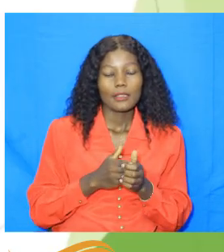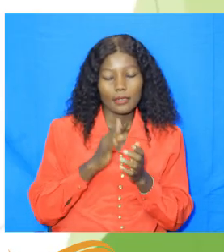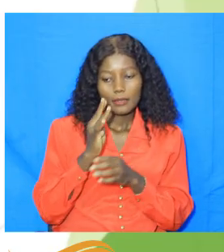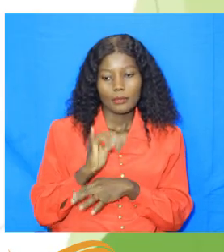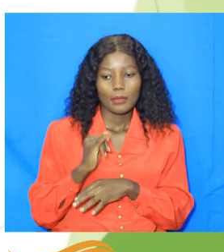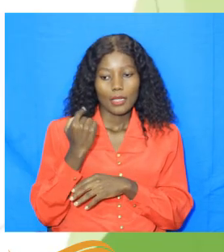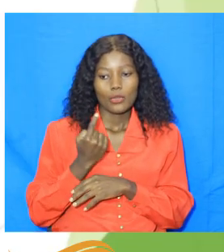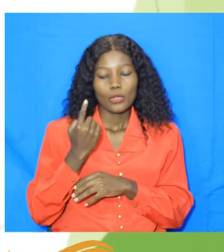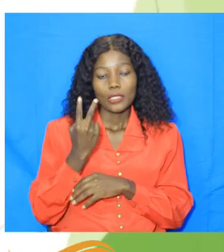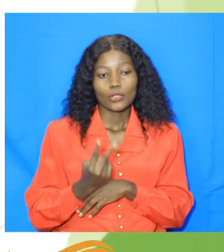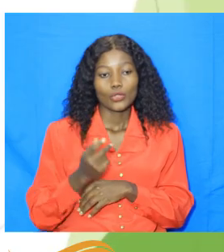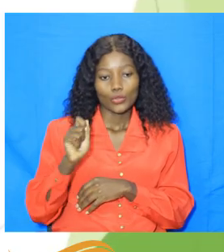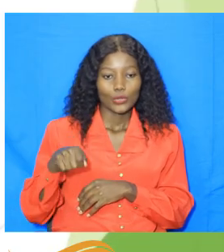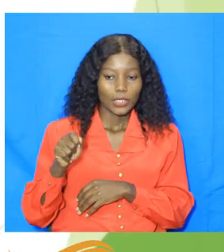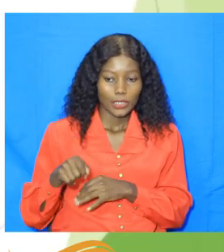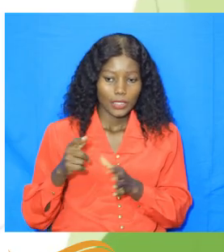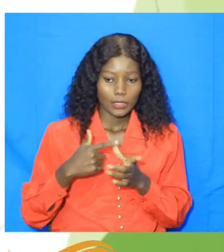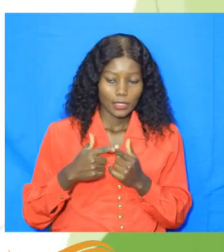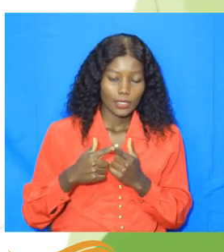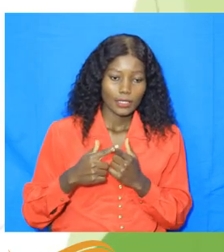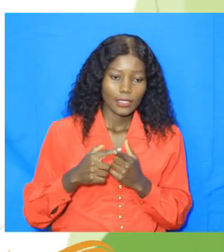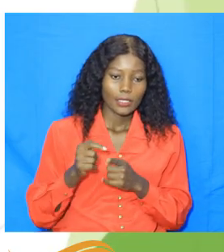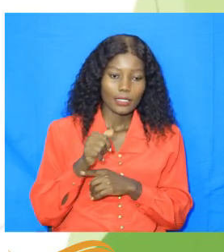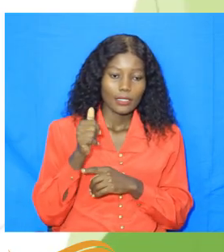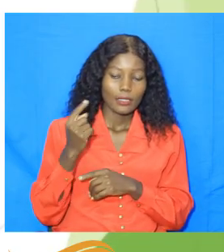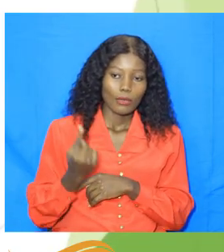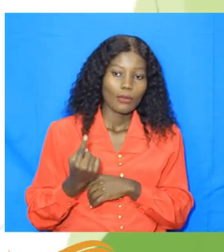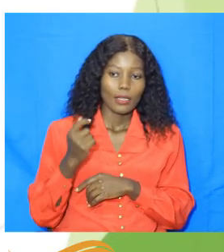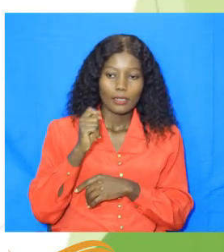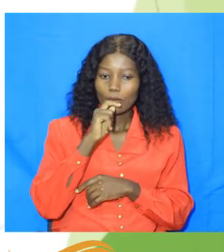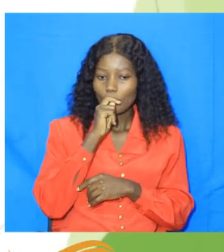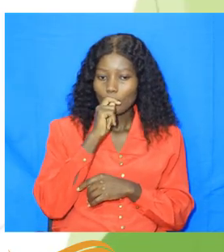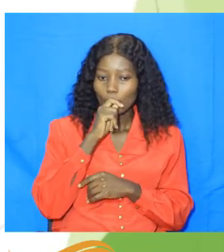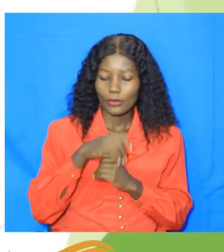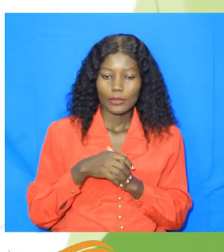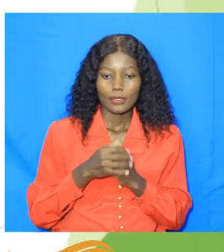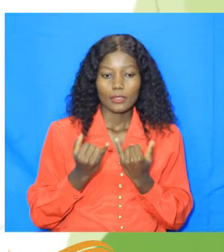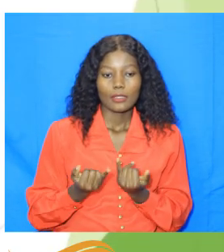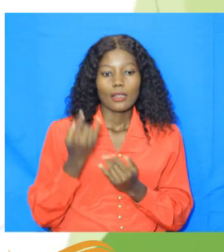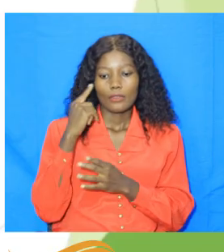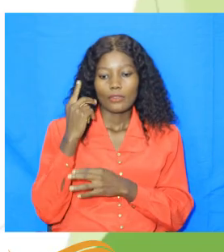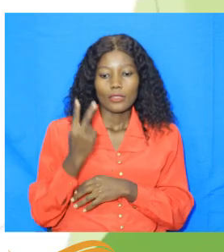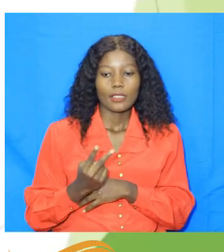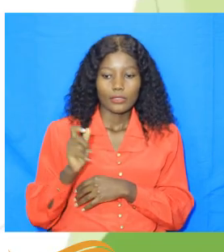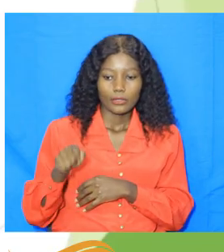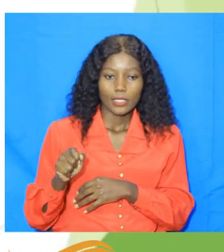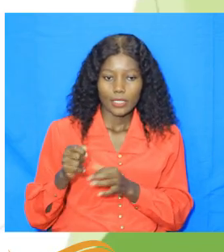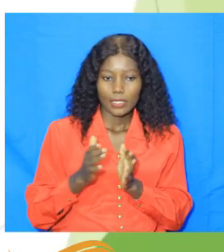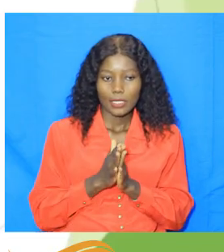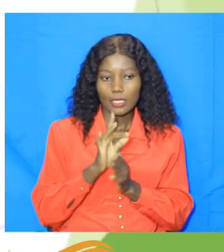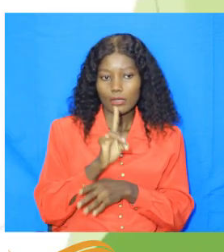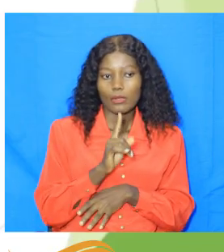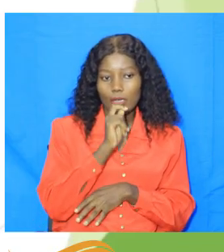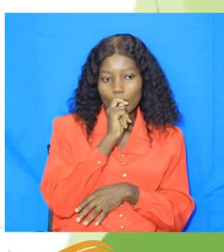judges and one referee. So for the two judges and one